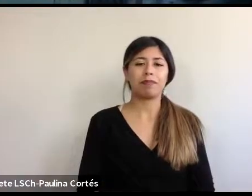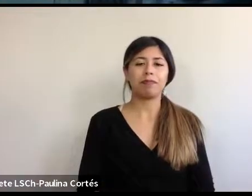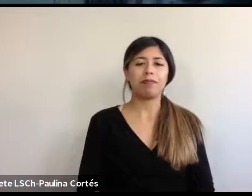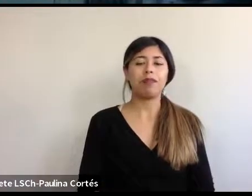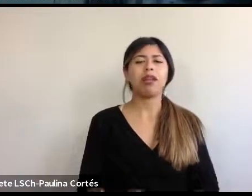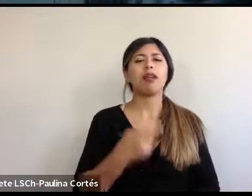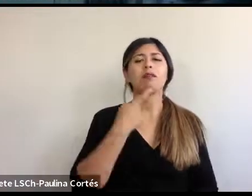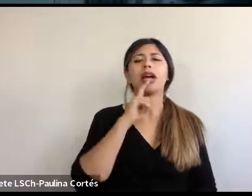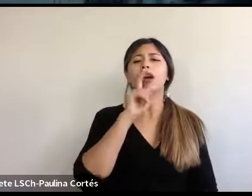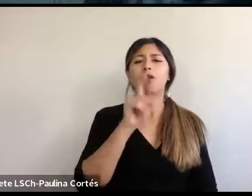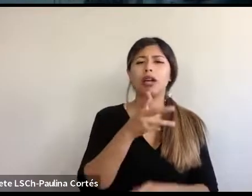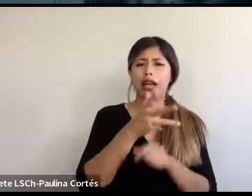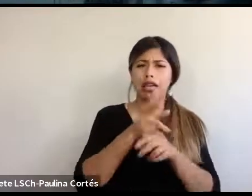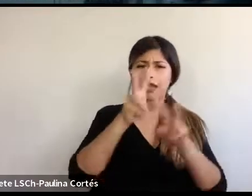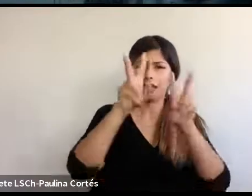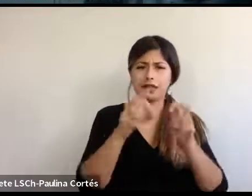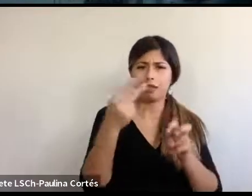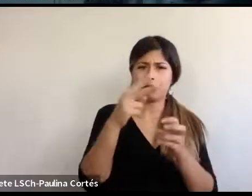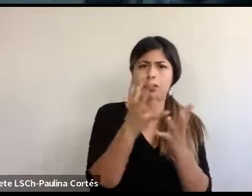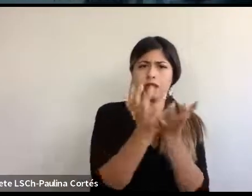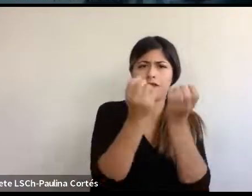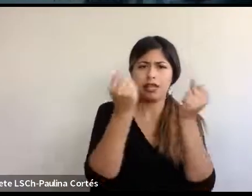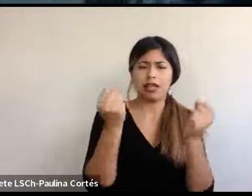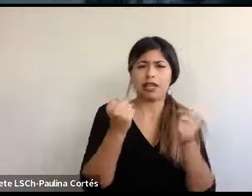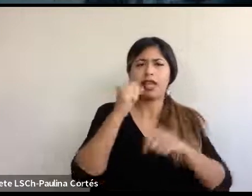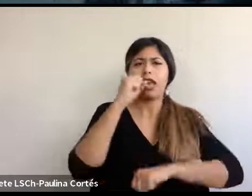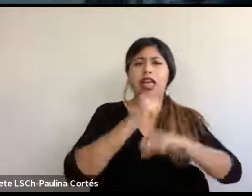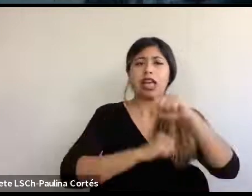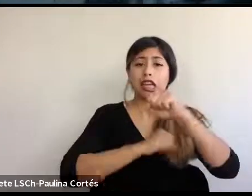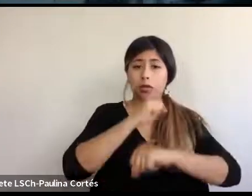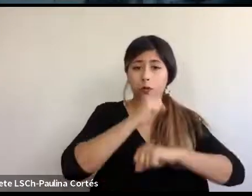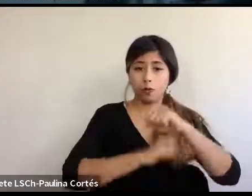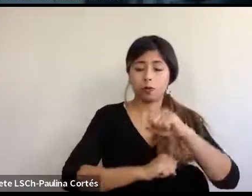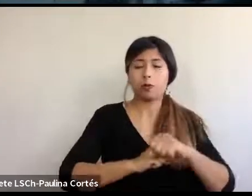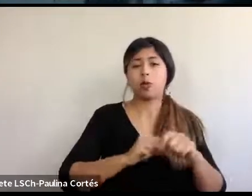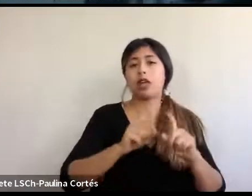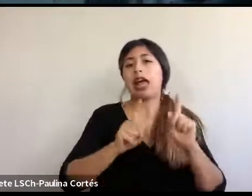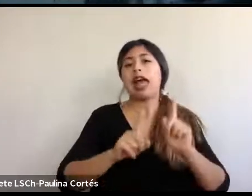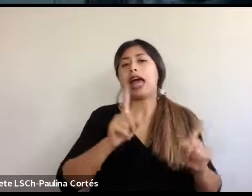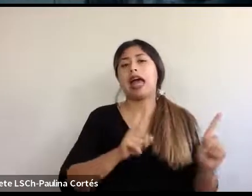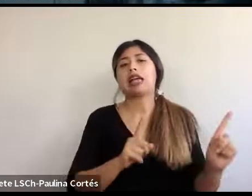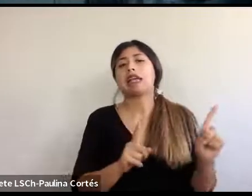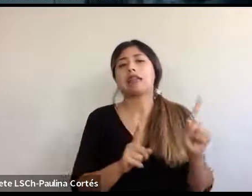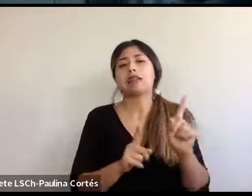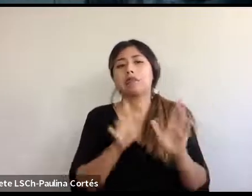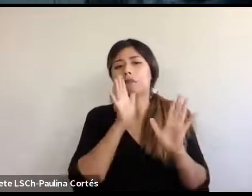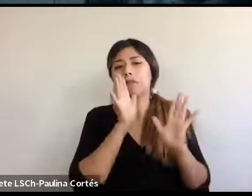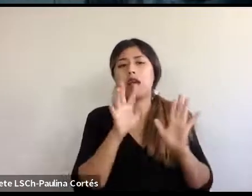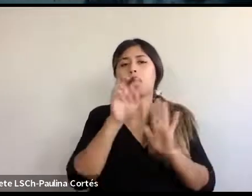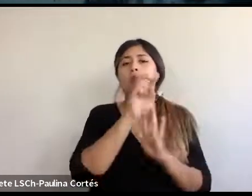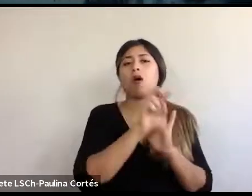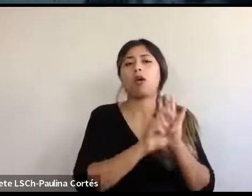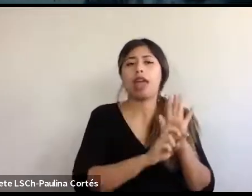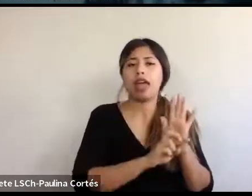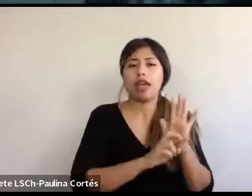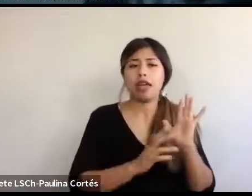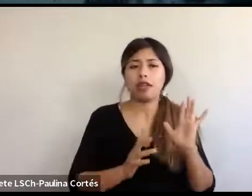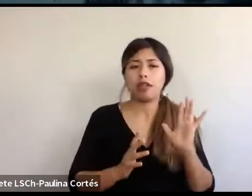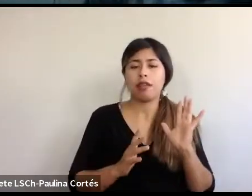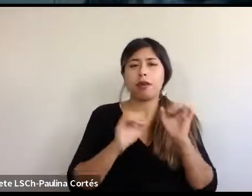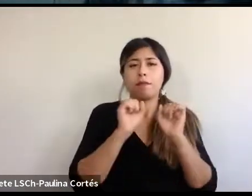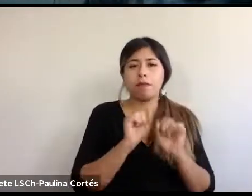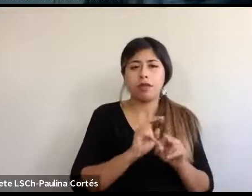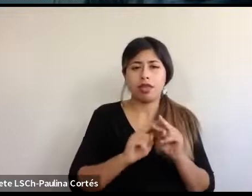secciones dentro de los festivales de industria donde alguien pueda llegar con un proyecto para realizar